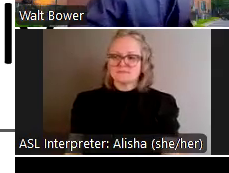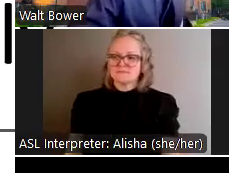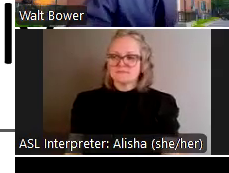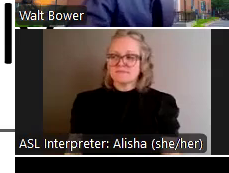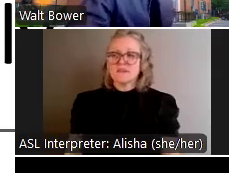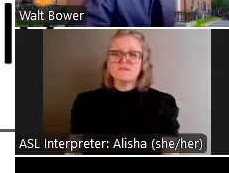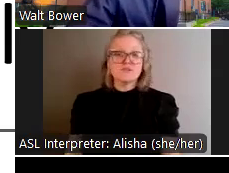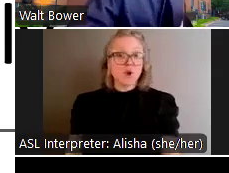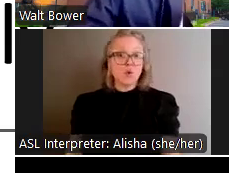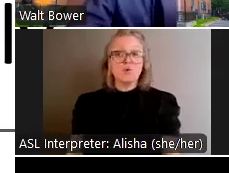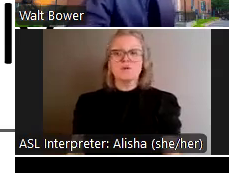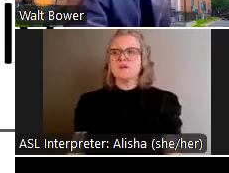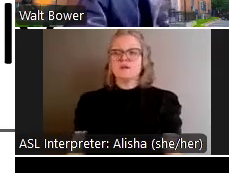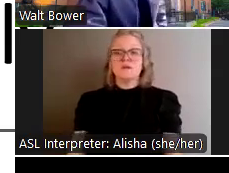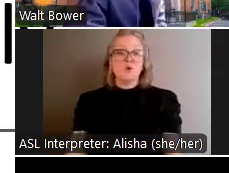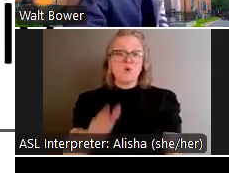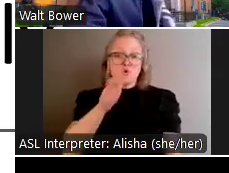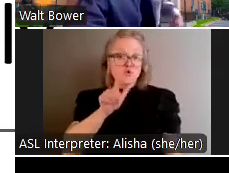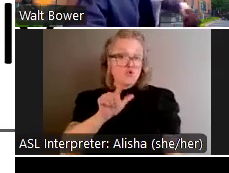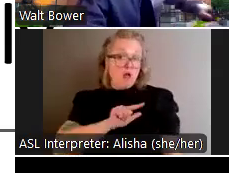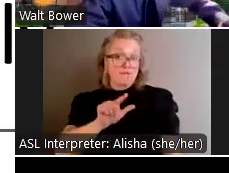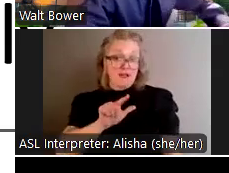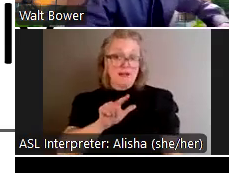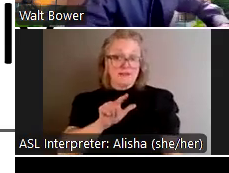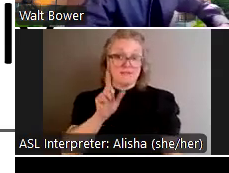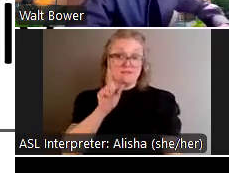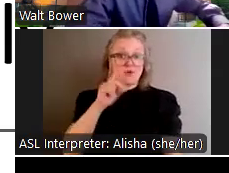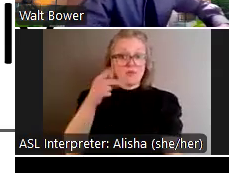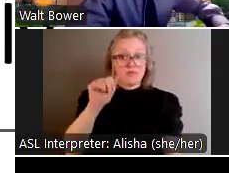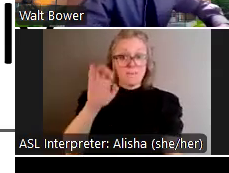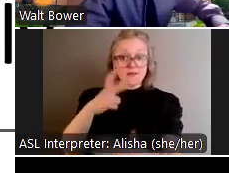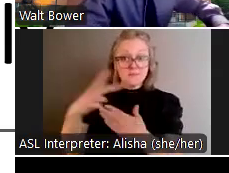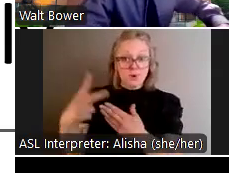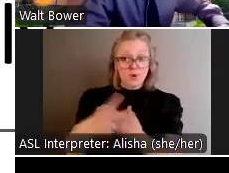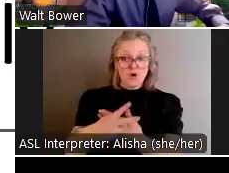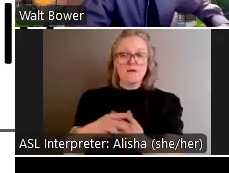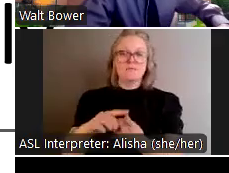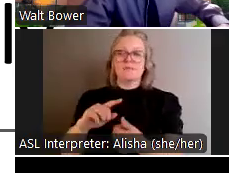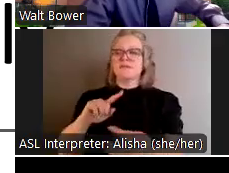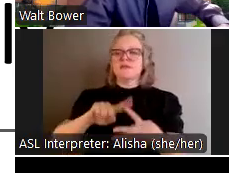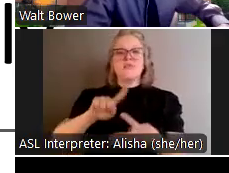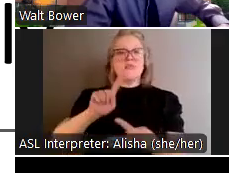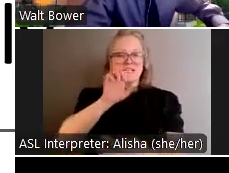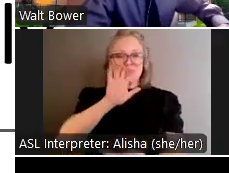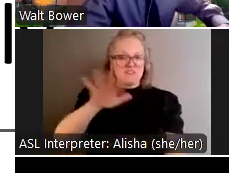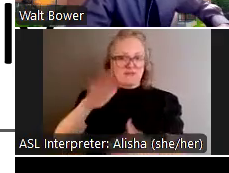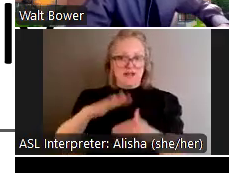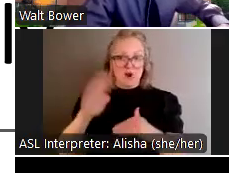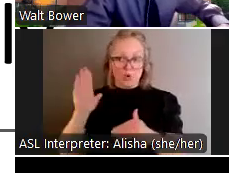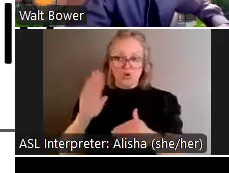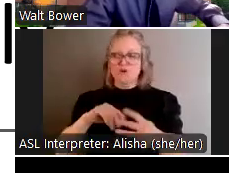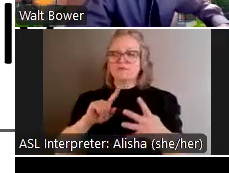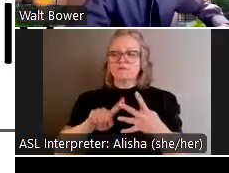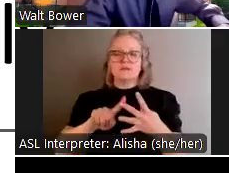So individuals, in order for you to qualify for the PACE program, they have to be 55 years or older. They have to